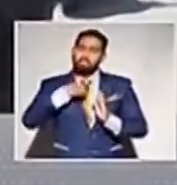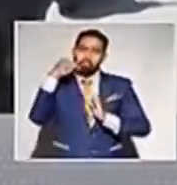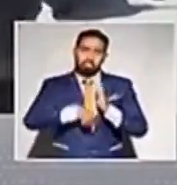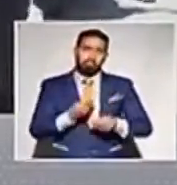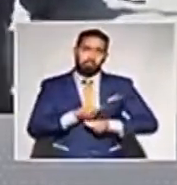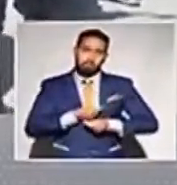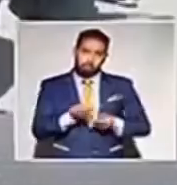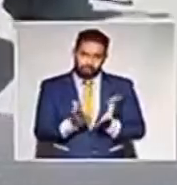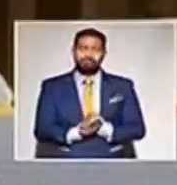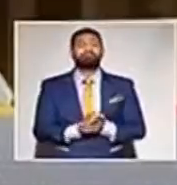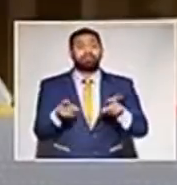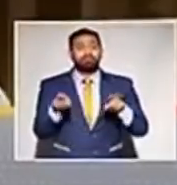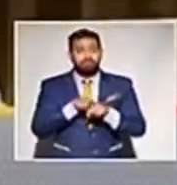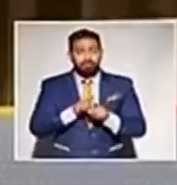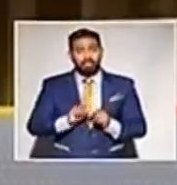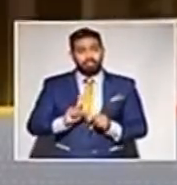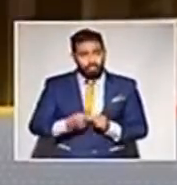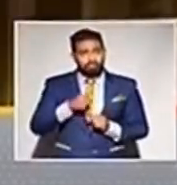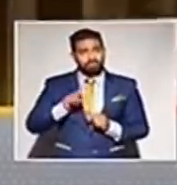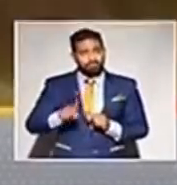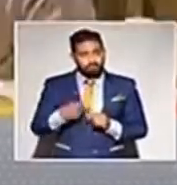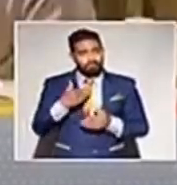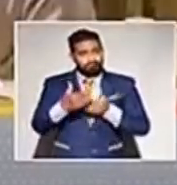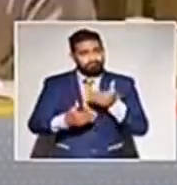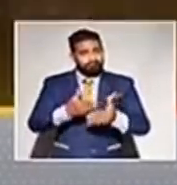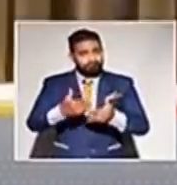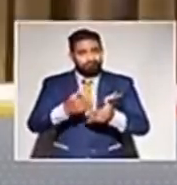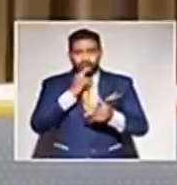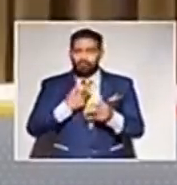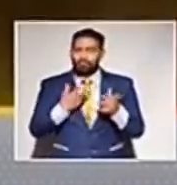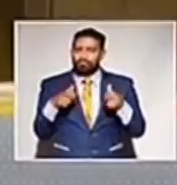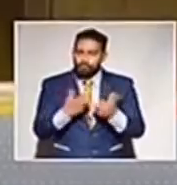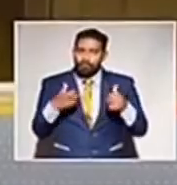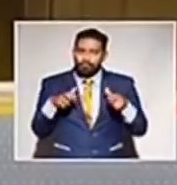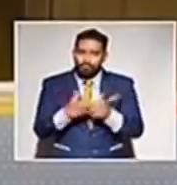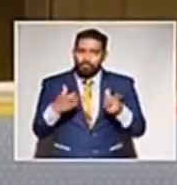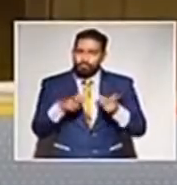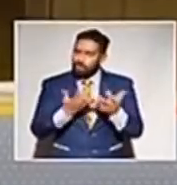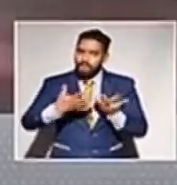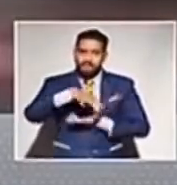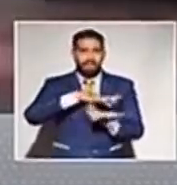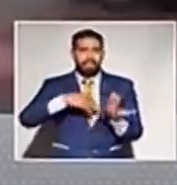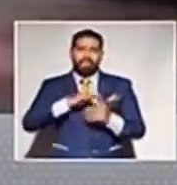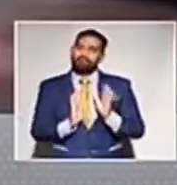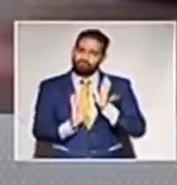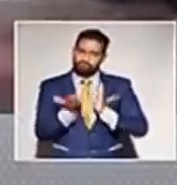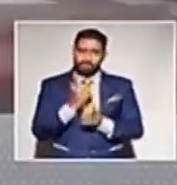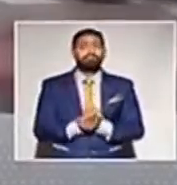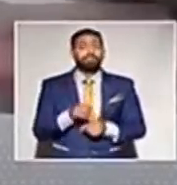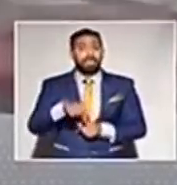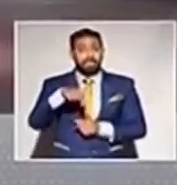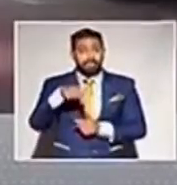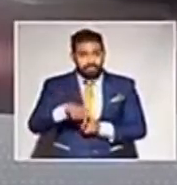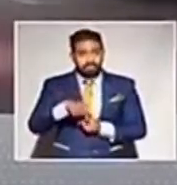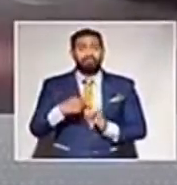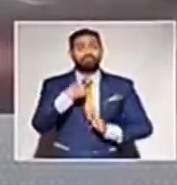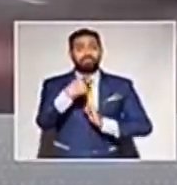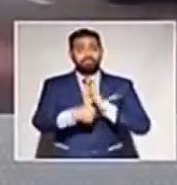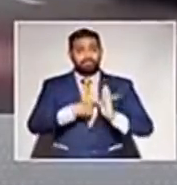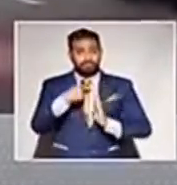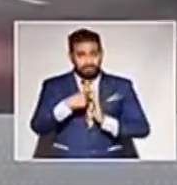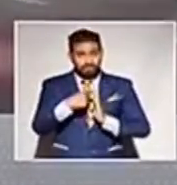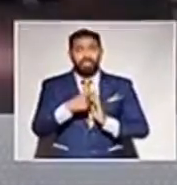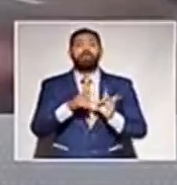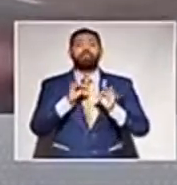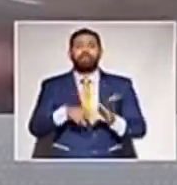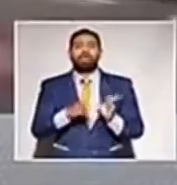and multiple insurmountable complications emerging. Today, Sri Lanka is without a Minister of Finance,